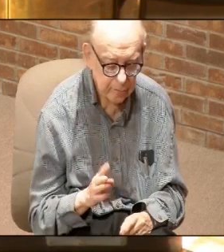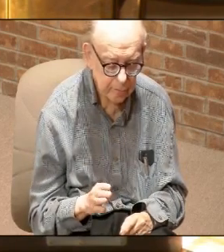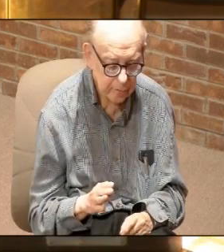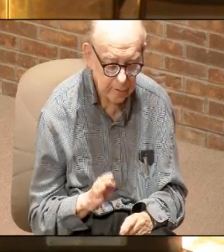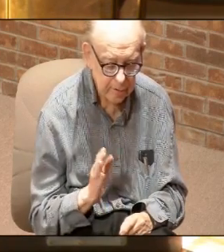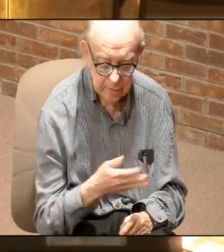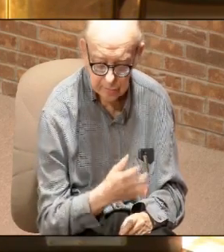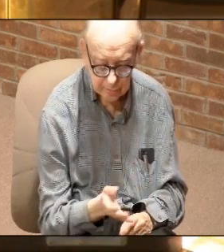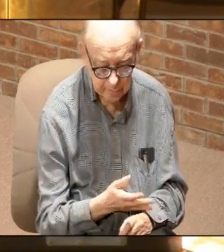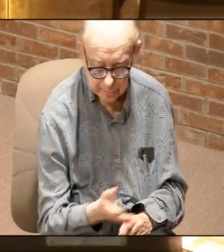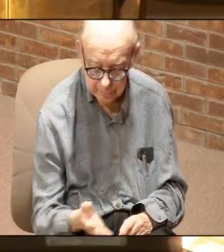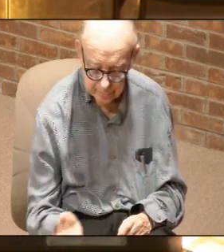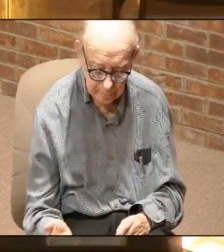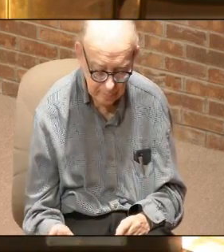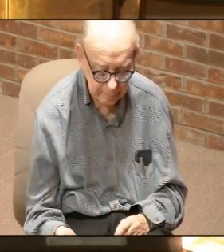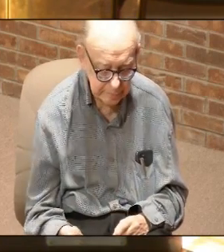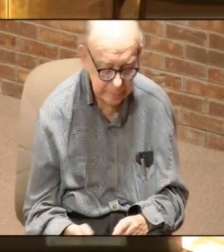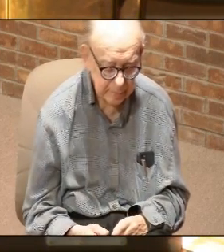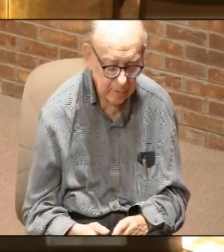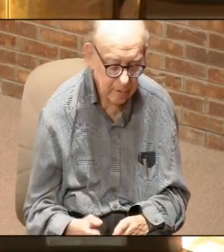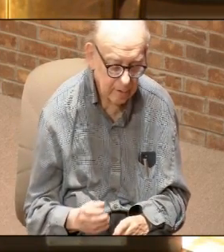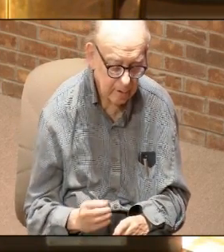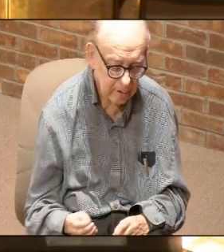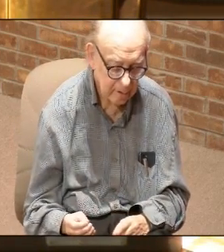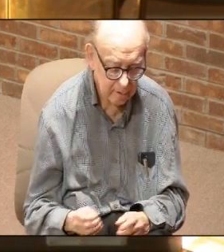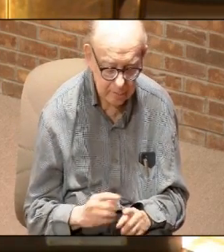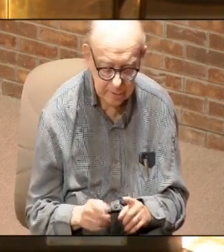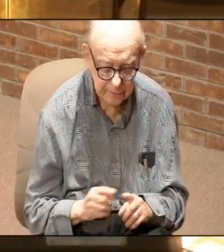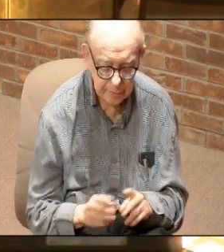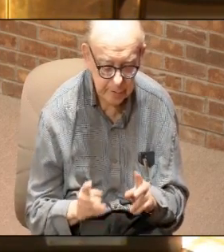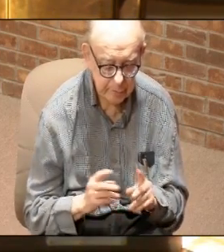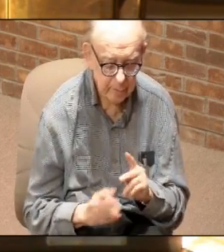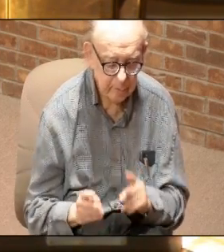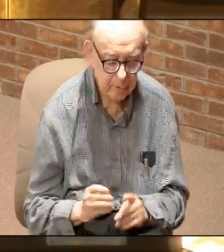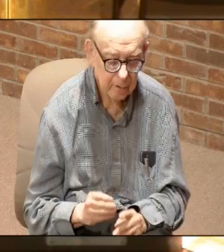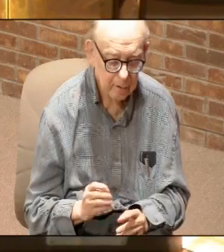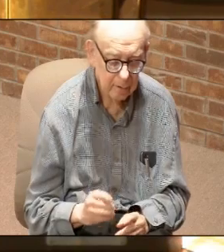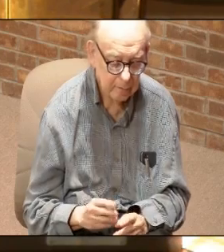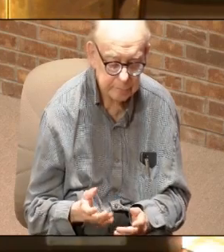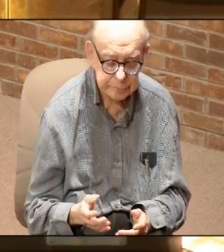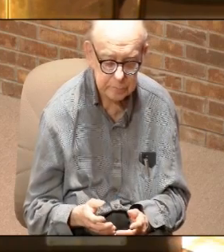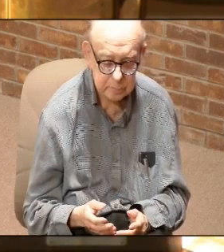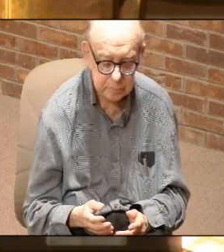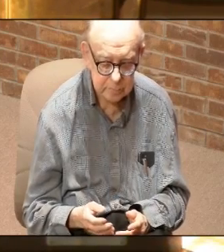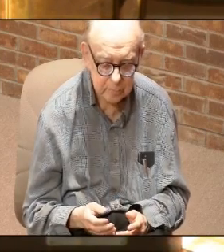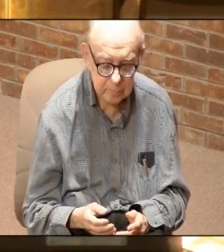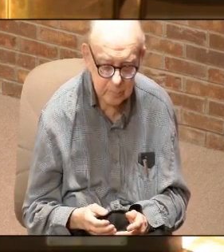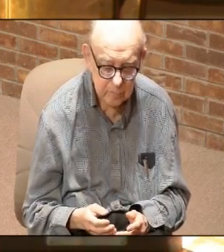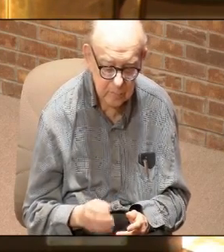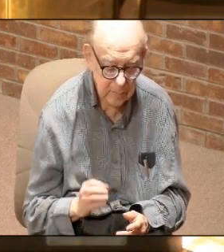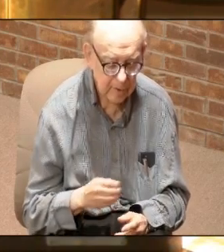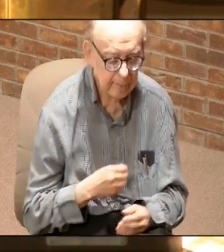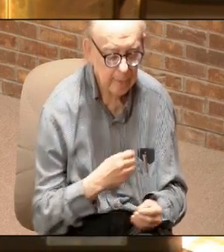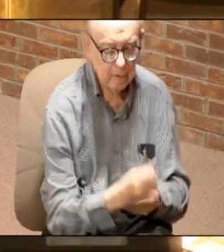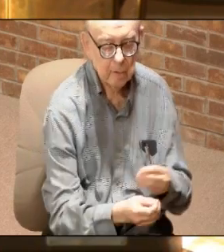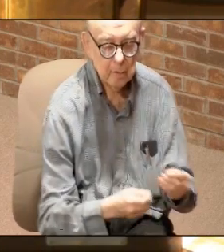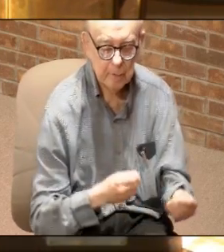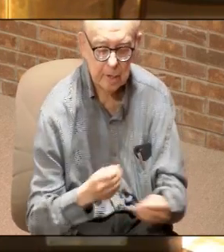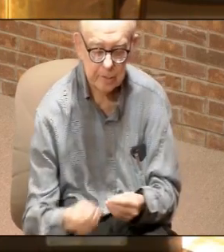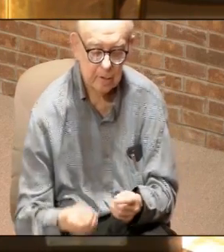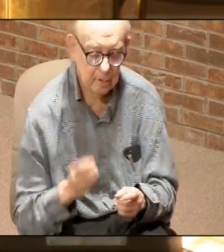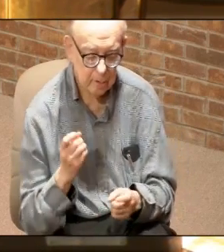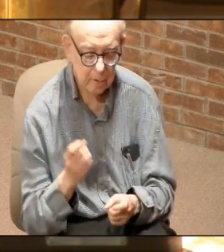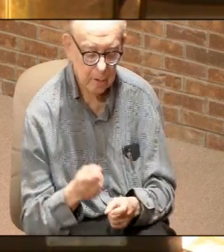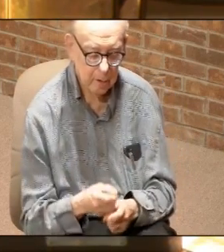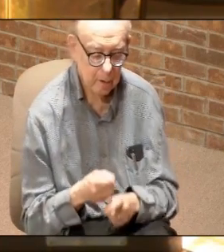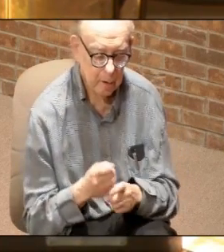this is your Susie, and oh, this is for Aunt Ellen, and this is for Uncle Joe, or whoever. And you just passed out those gifts, and